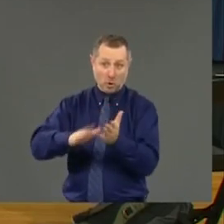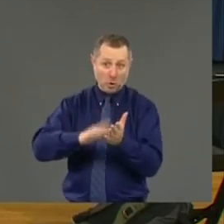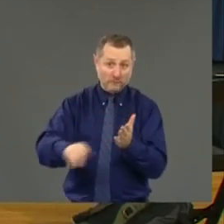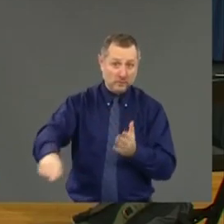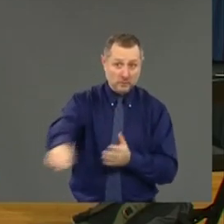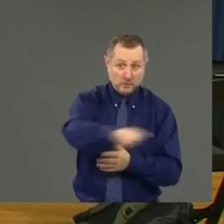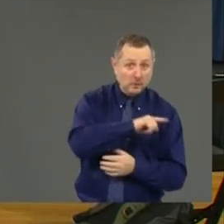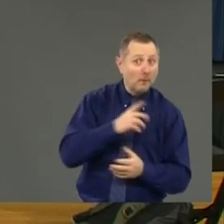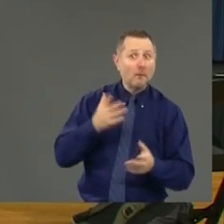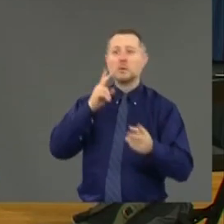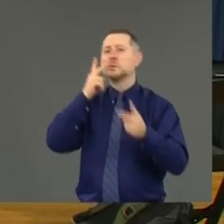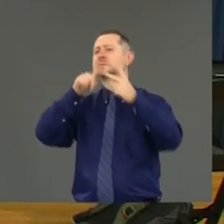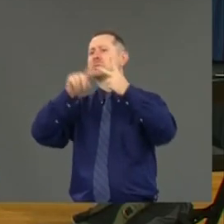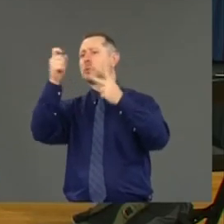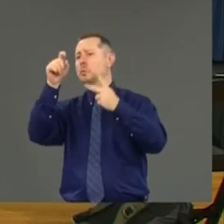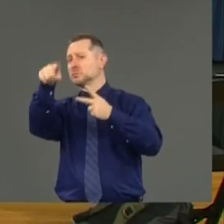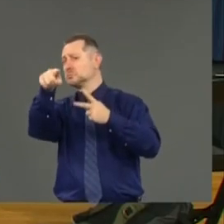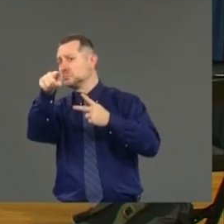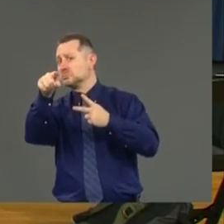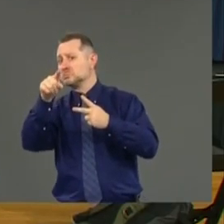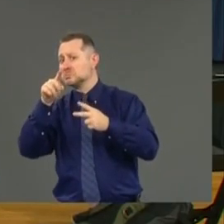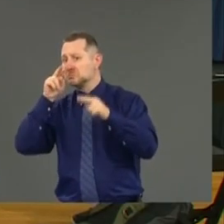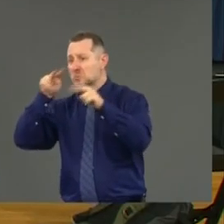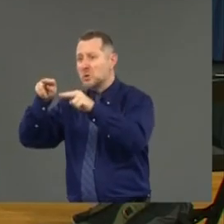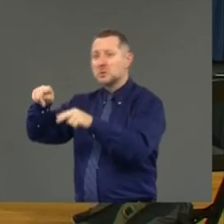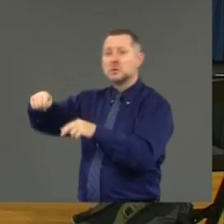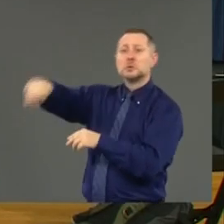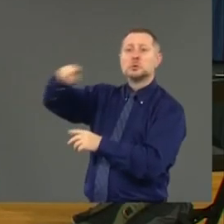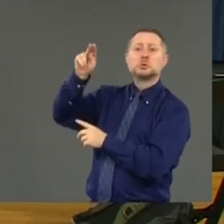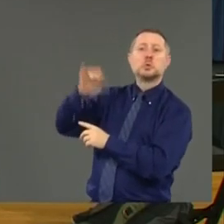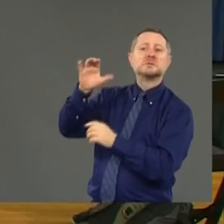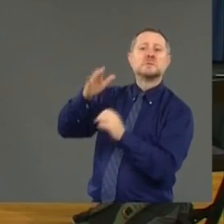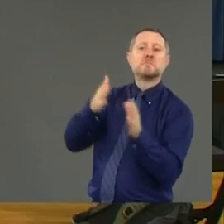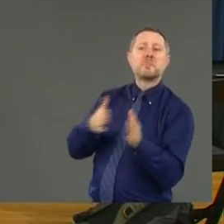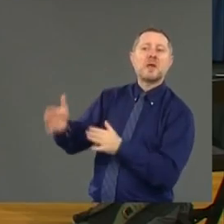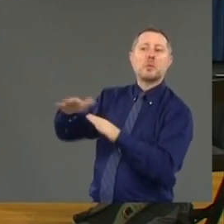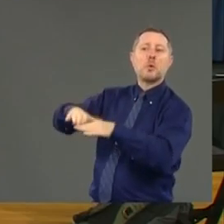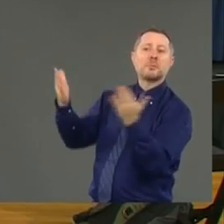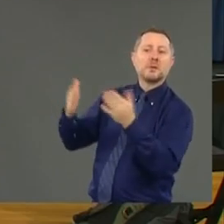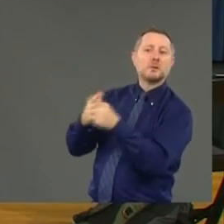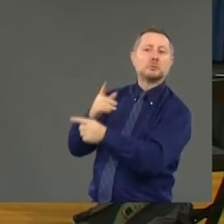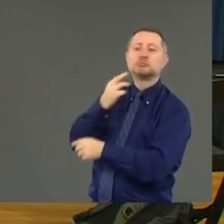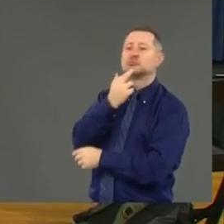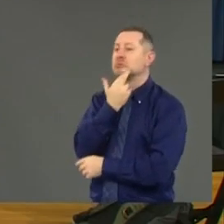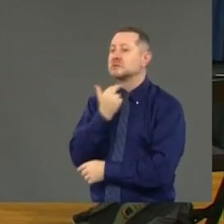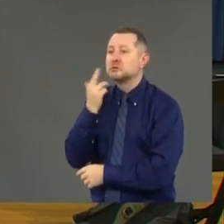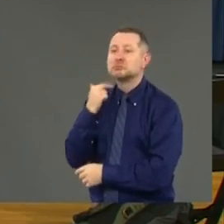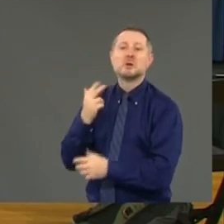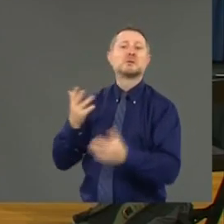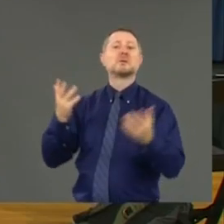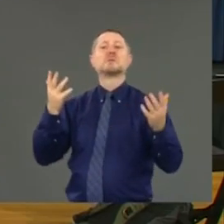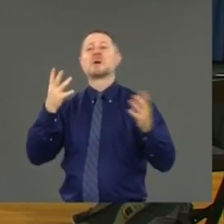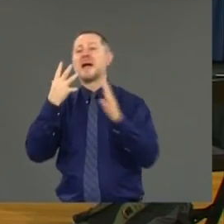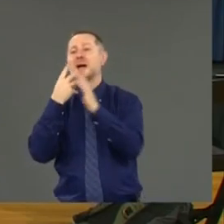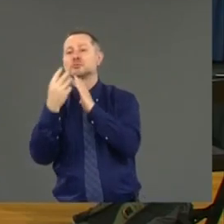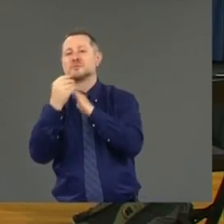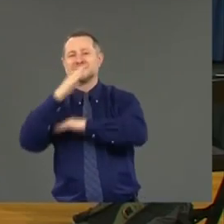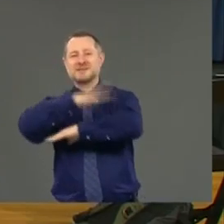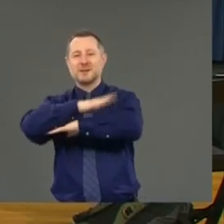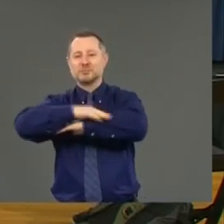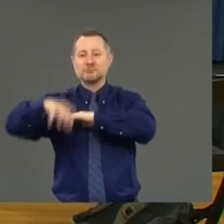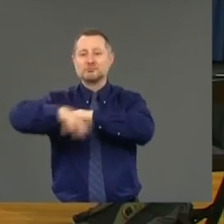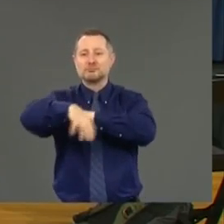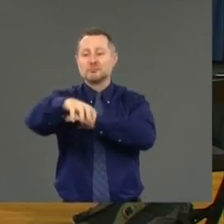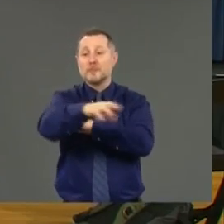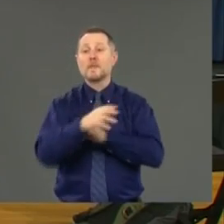follow-up to his. Have you been following the city's plans to reopen, like restaurants putting tables outside, the stock exchange telling employees not to take